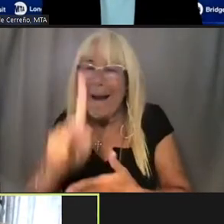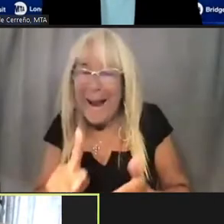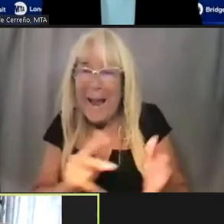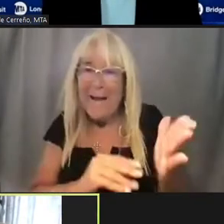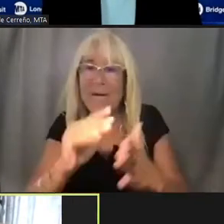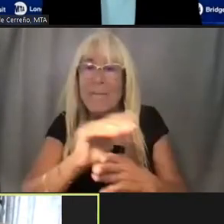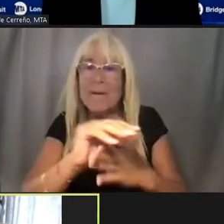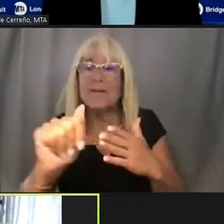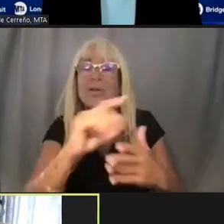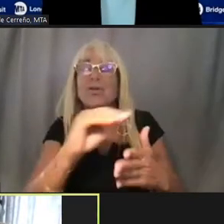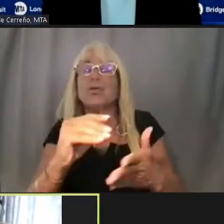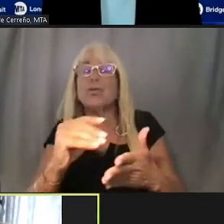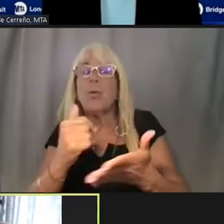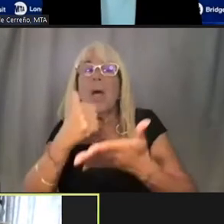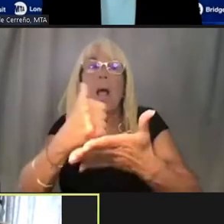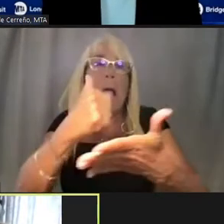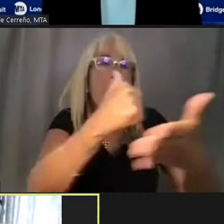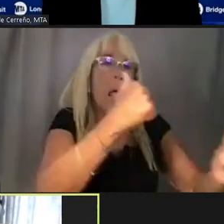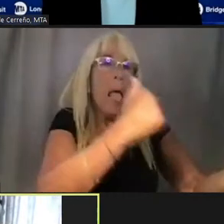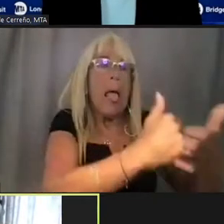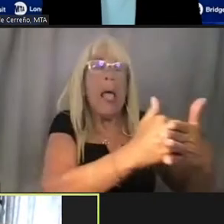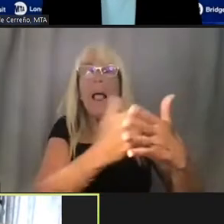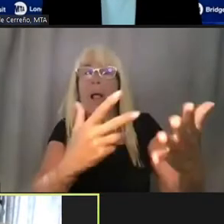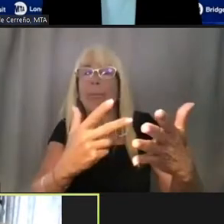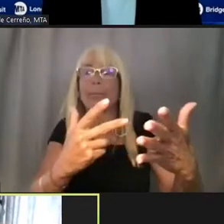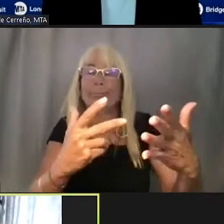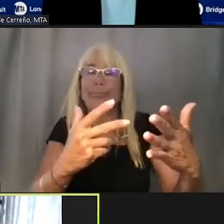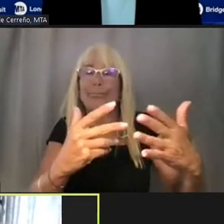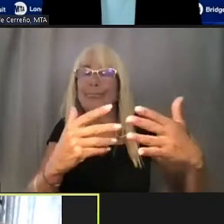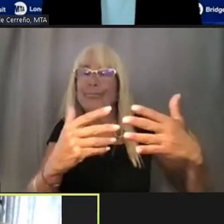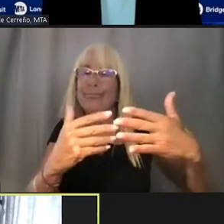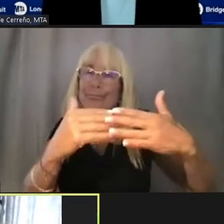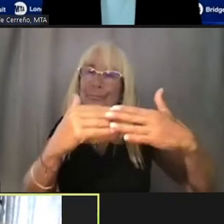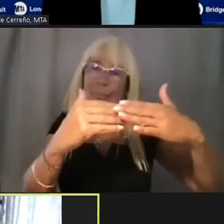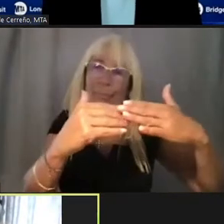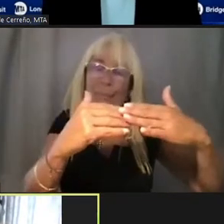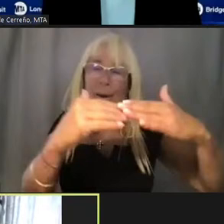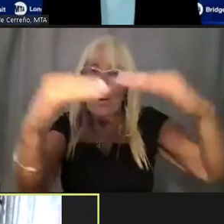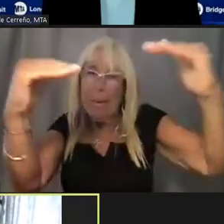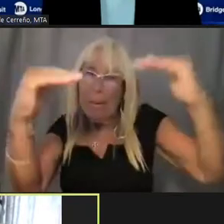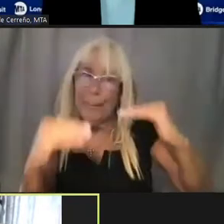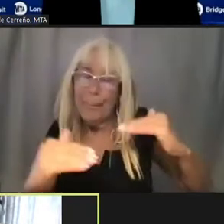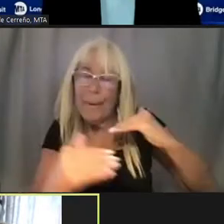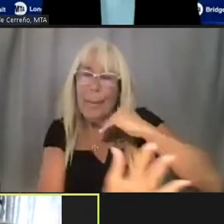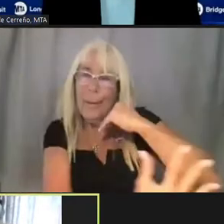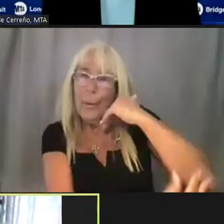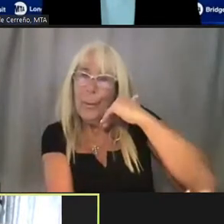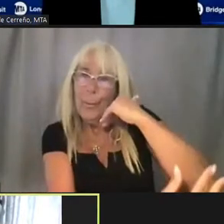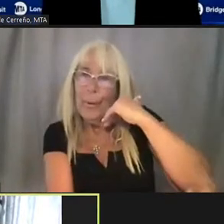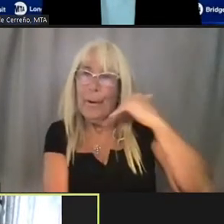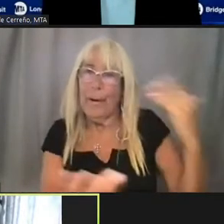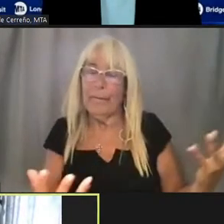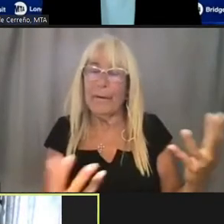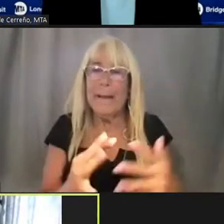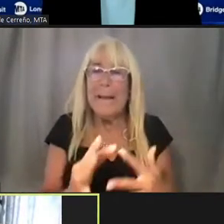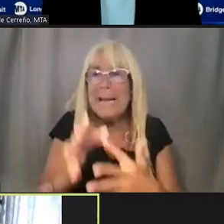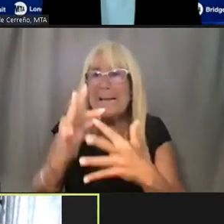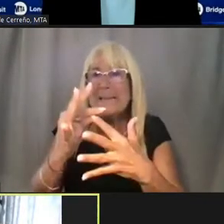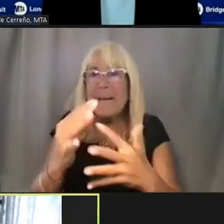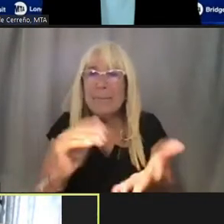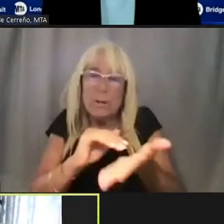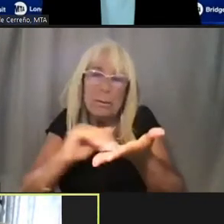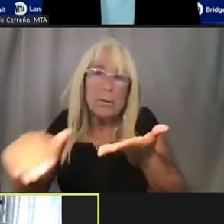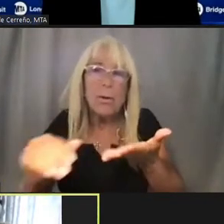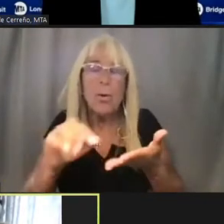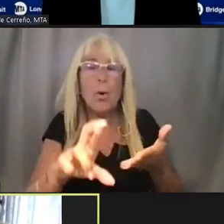historically marginalized communities and where 90 percent of their clients are below the poverty line an exemption or a discount for